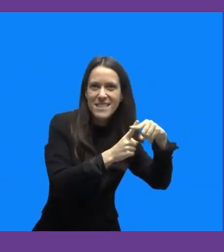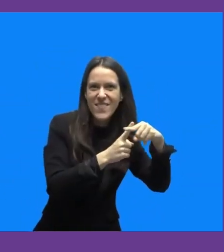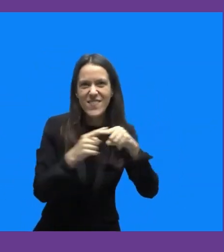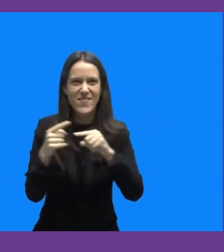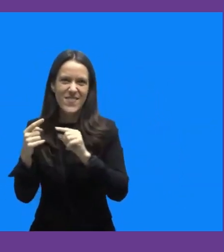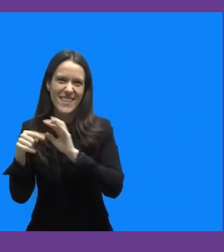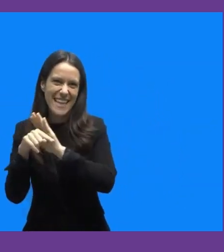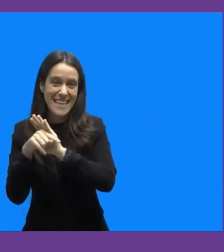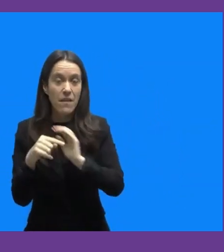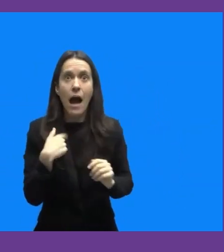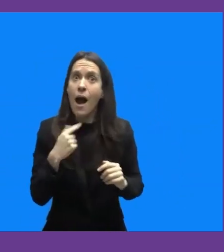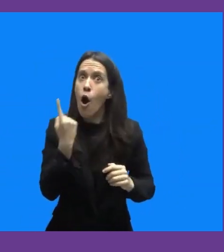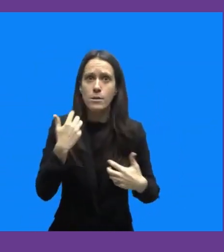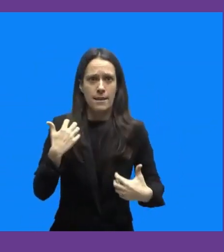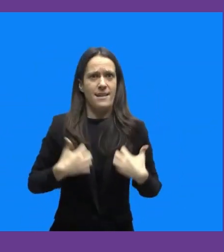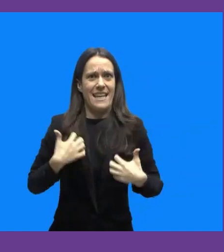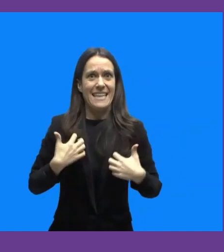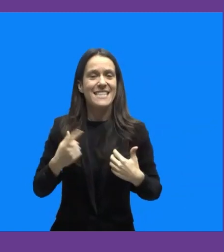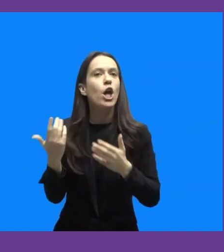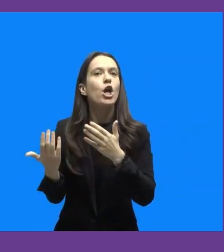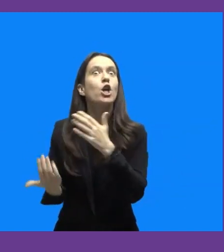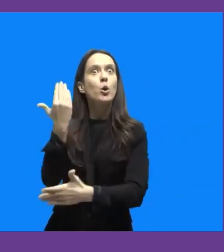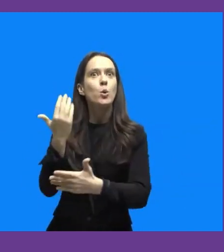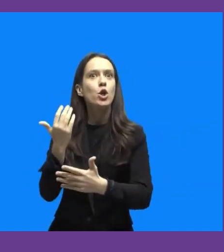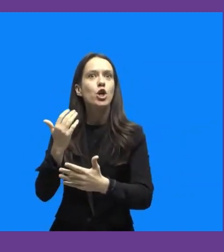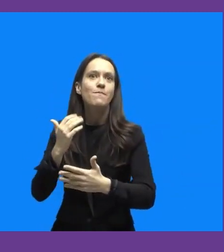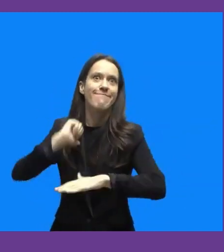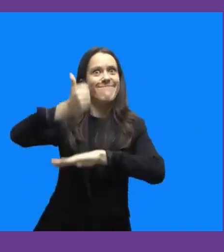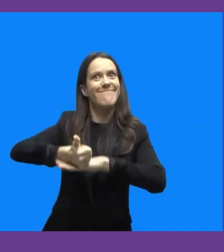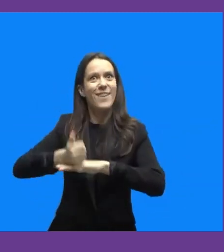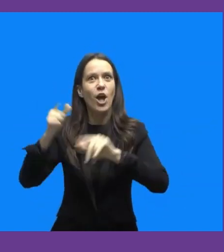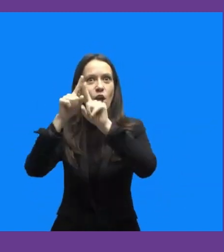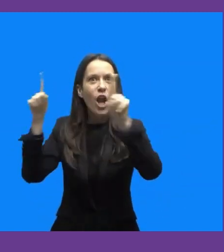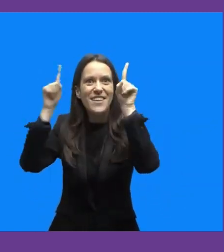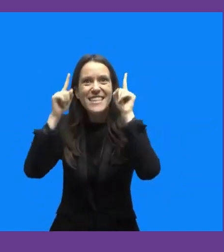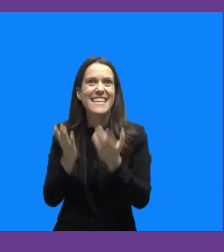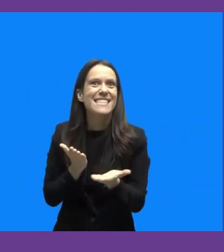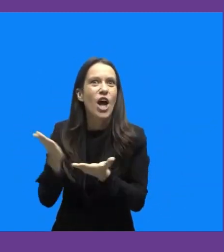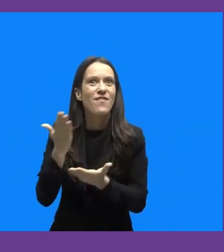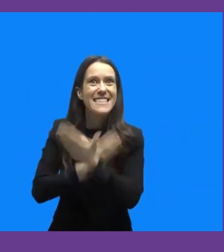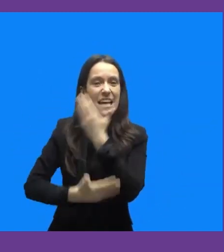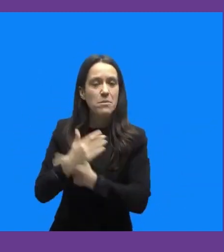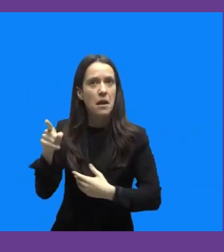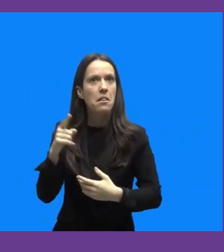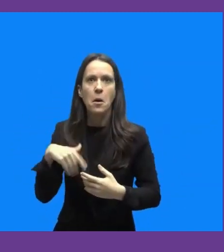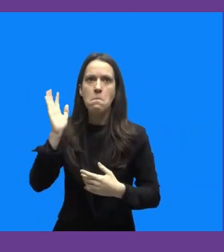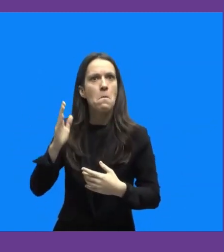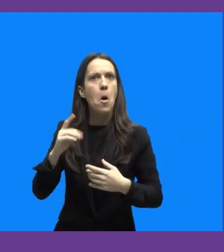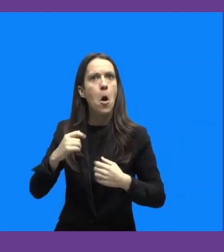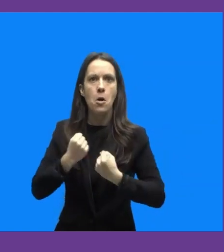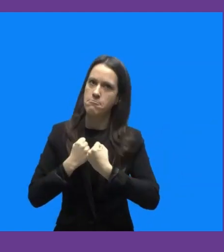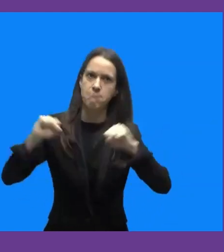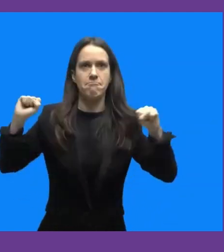actually about young services because they're not embedded as much as we are, and that they don't have to shake off as much of the restrictions that we have.